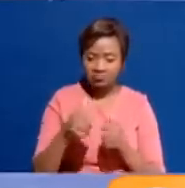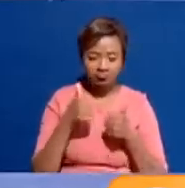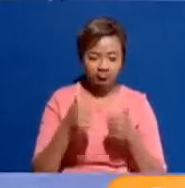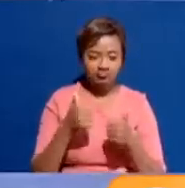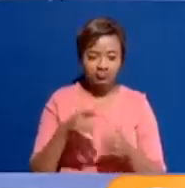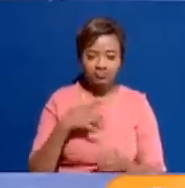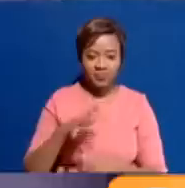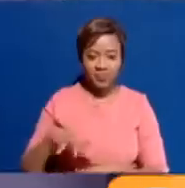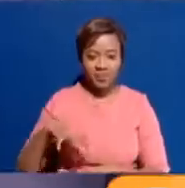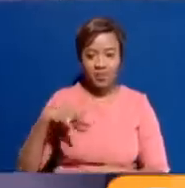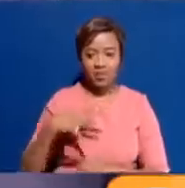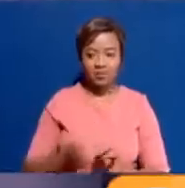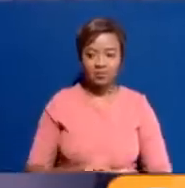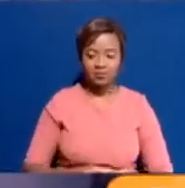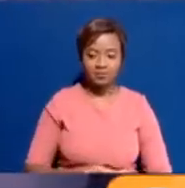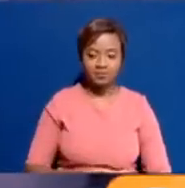of.